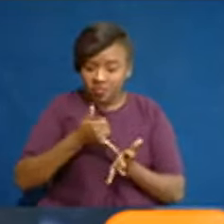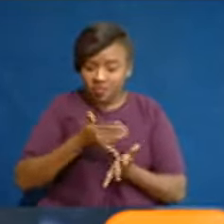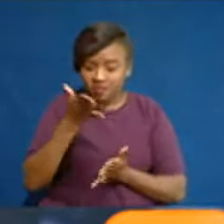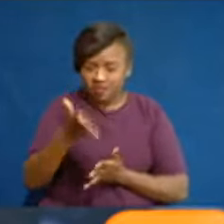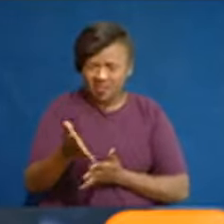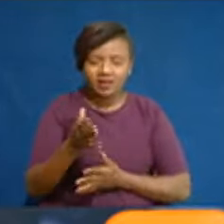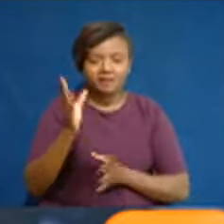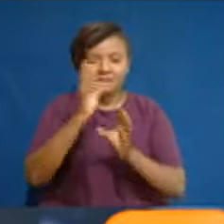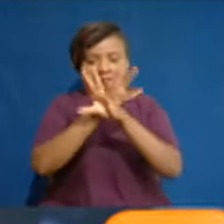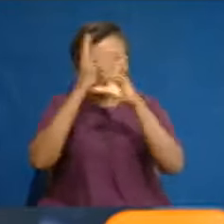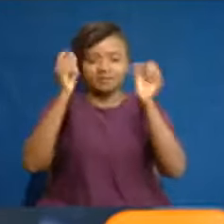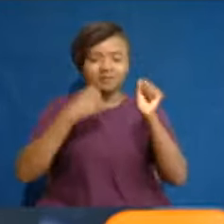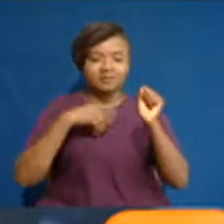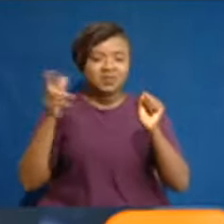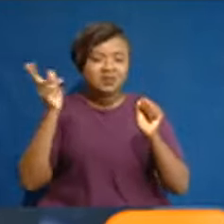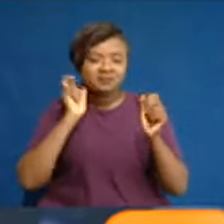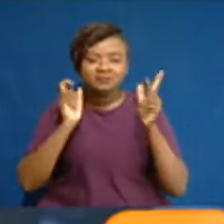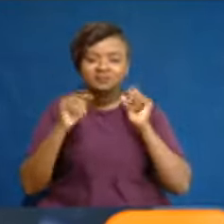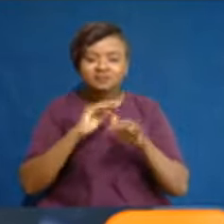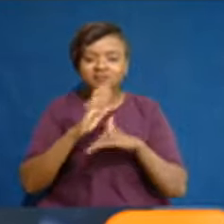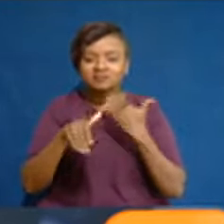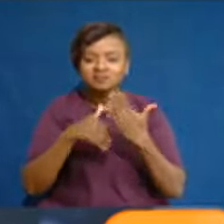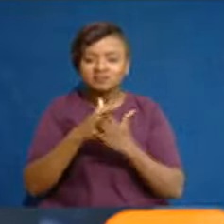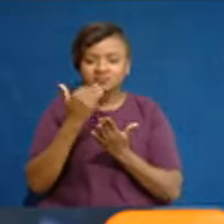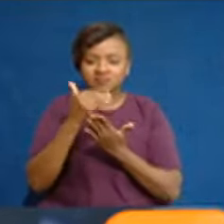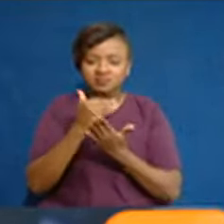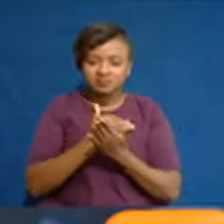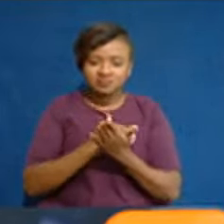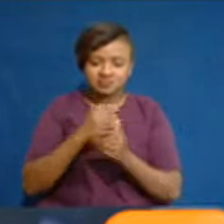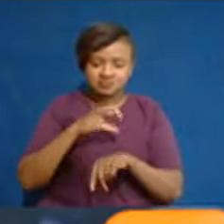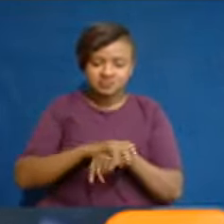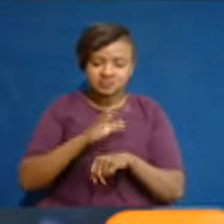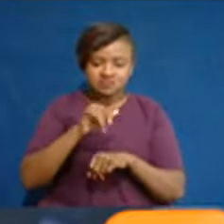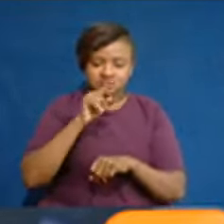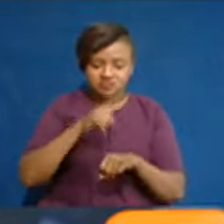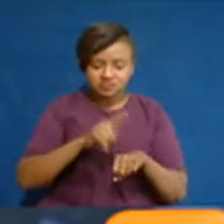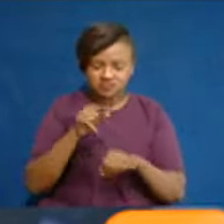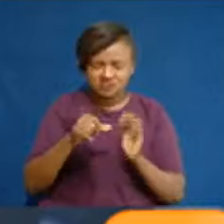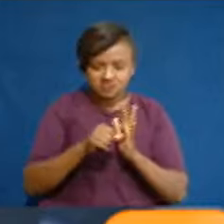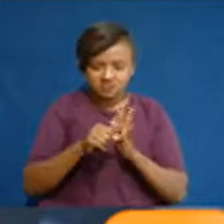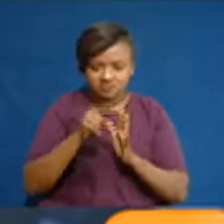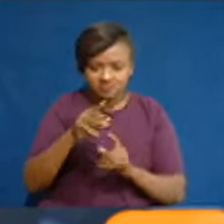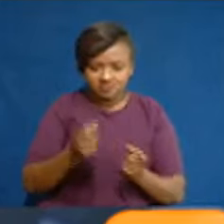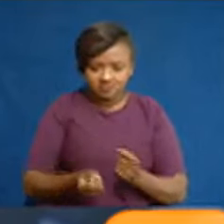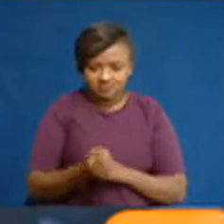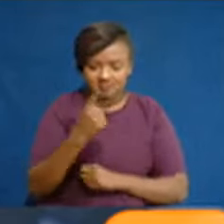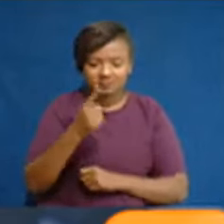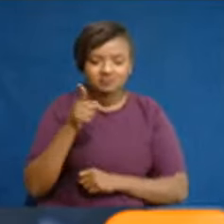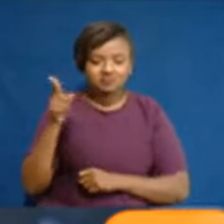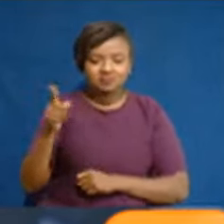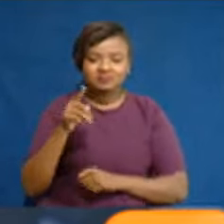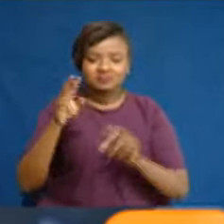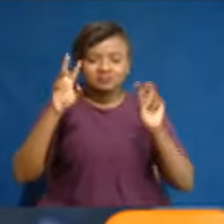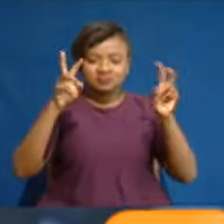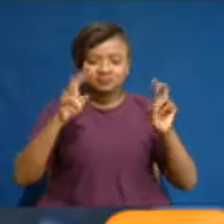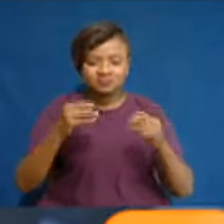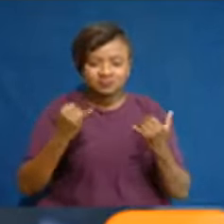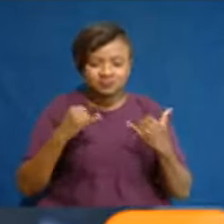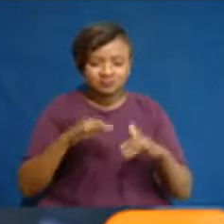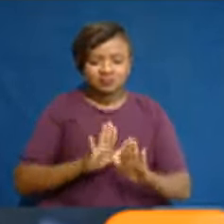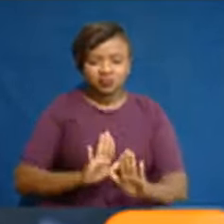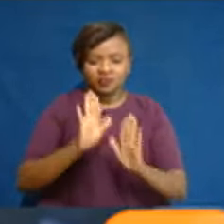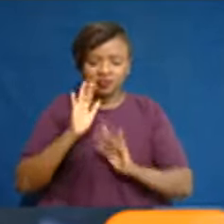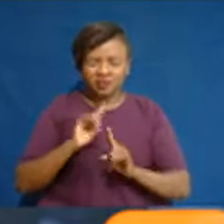I've listened to all the statements that he has made since this crisis broke out. It's an issue that he tends to avoid. Until he can confront